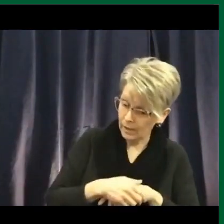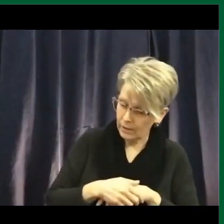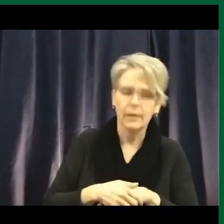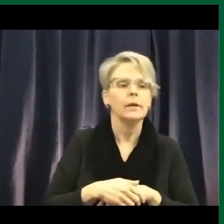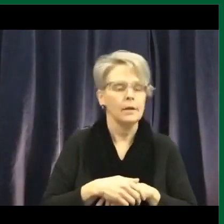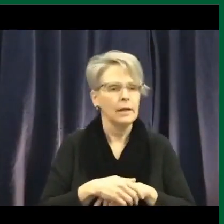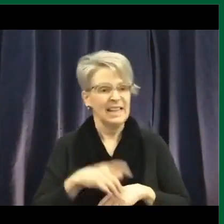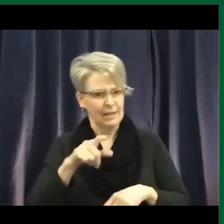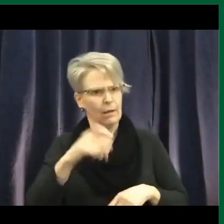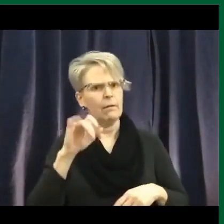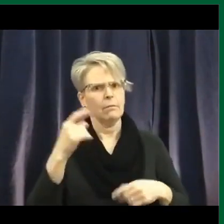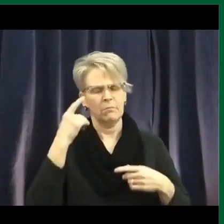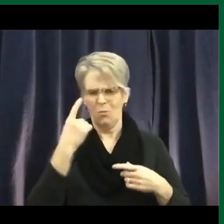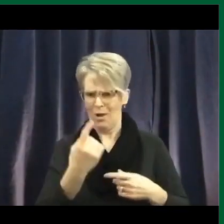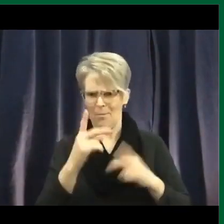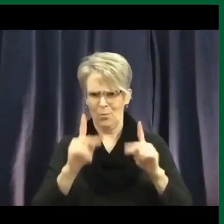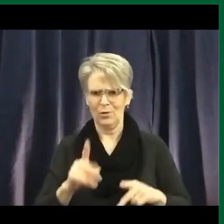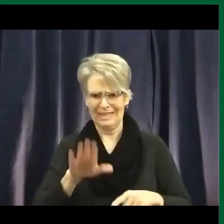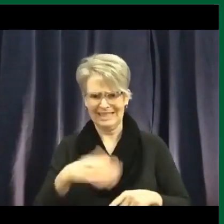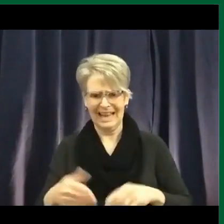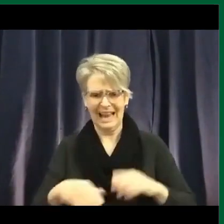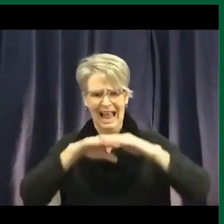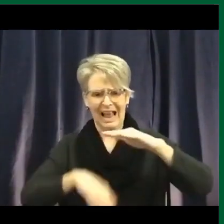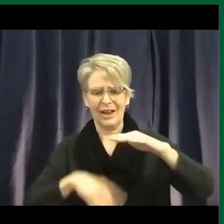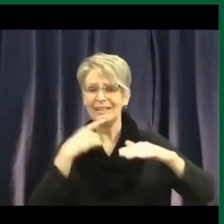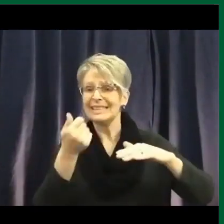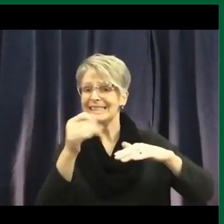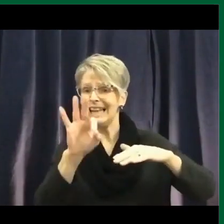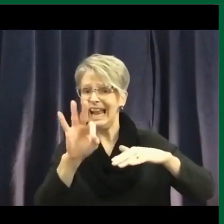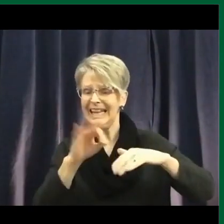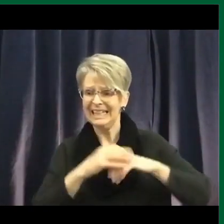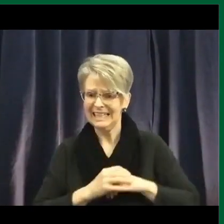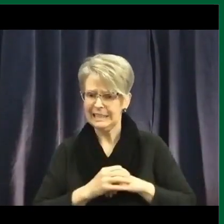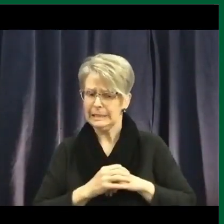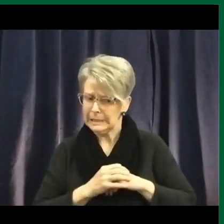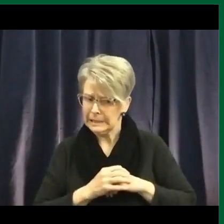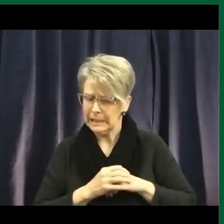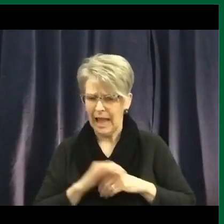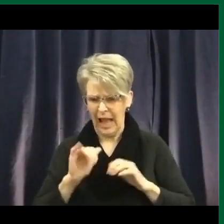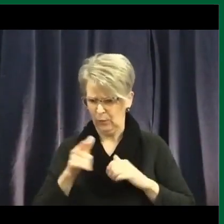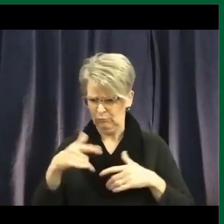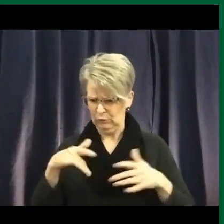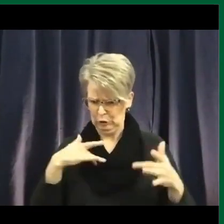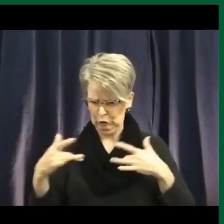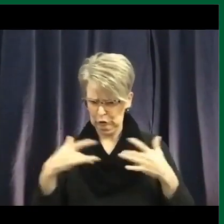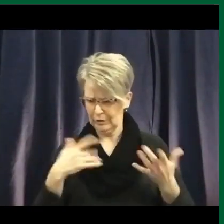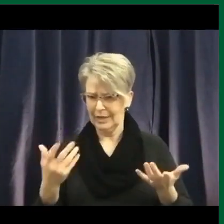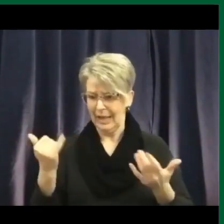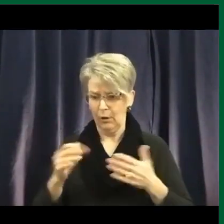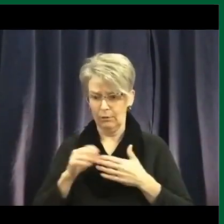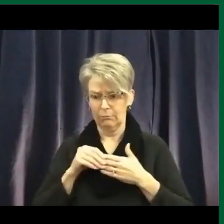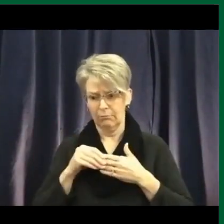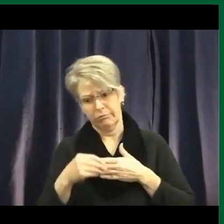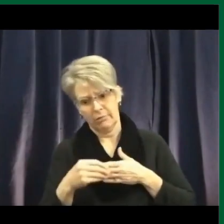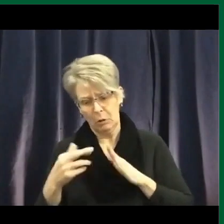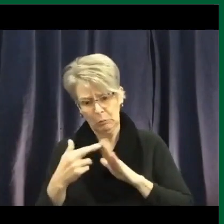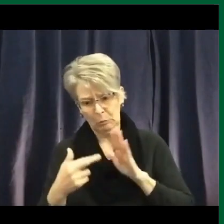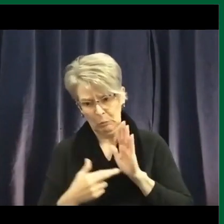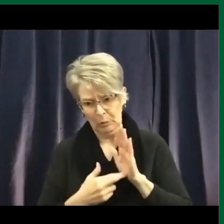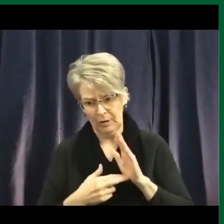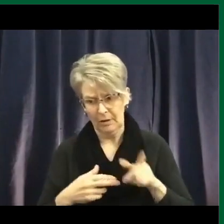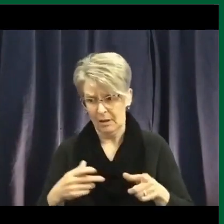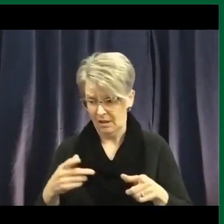under 19 and under age group, how concerned is that? And with the restrictions being loosened, is there a fear that that may lead